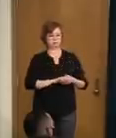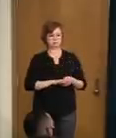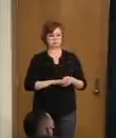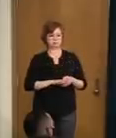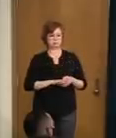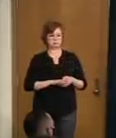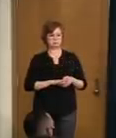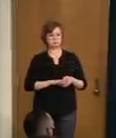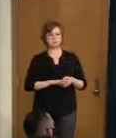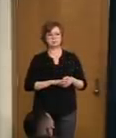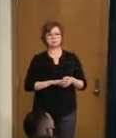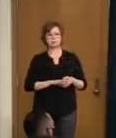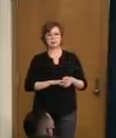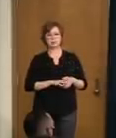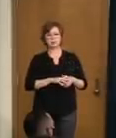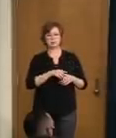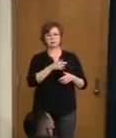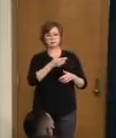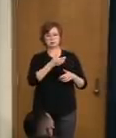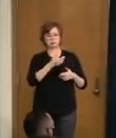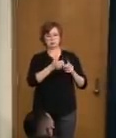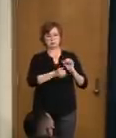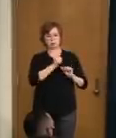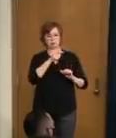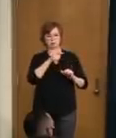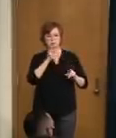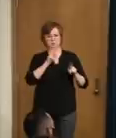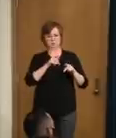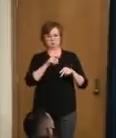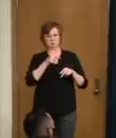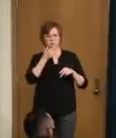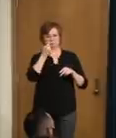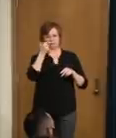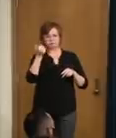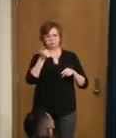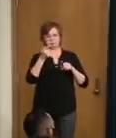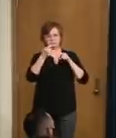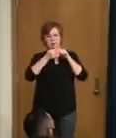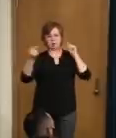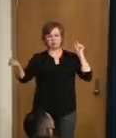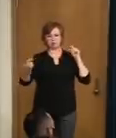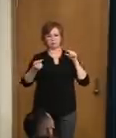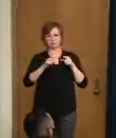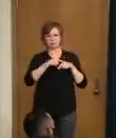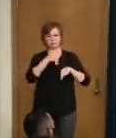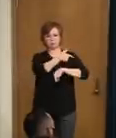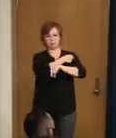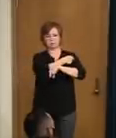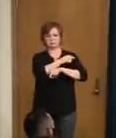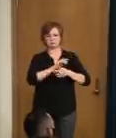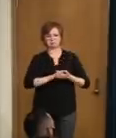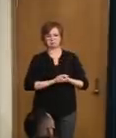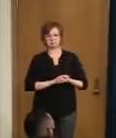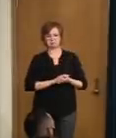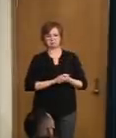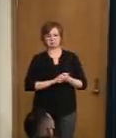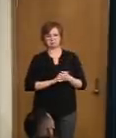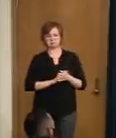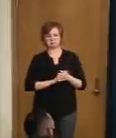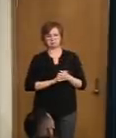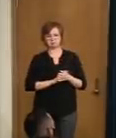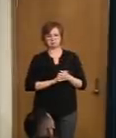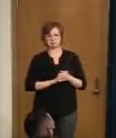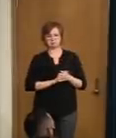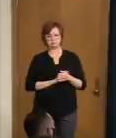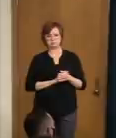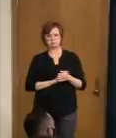like a severe allergic reaction or anaphylactic reaction. So if you don't have a severe anaphylactic reaction to any of the constituents, which